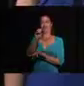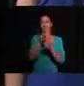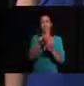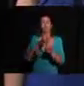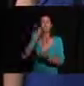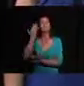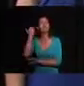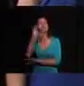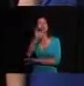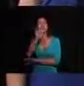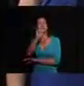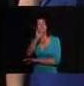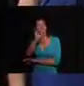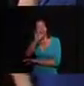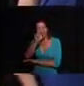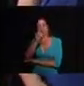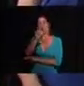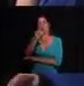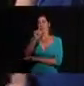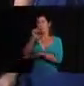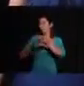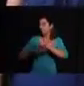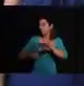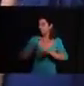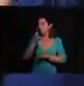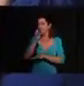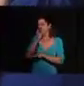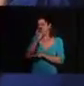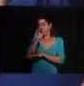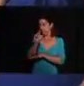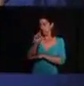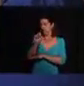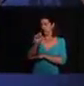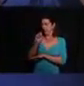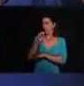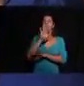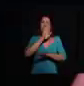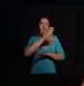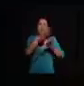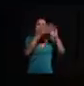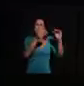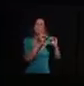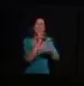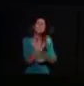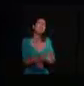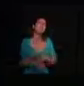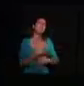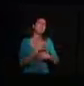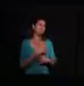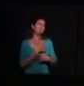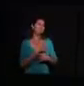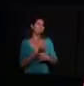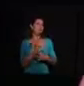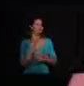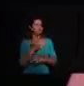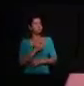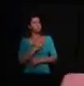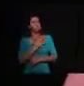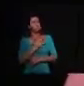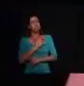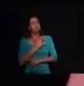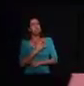Make a Change Canada? Patrick has a very interesting story, and one that really touched me a lot personally. I was involved